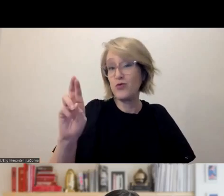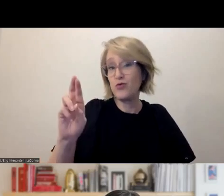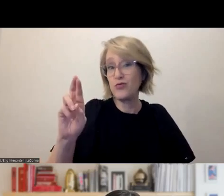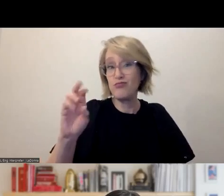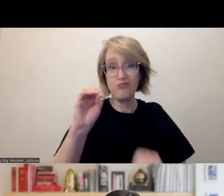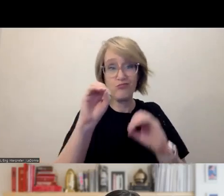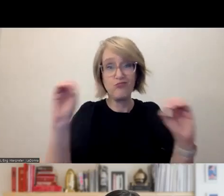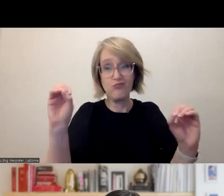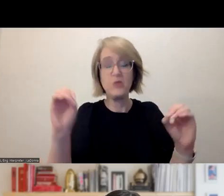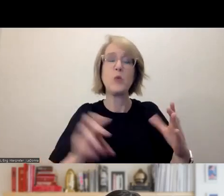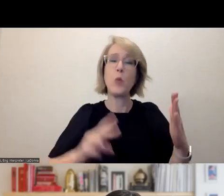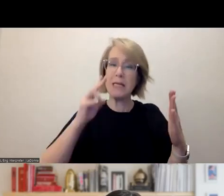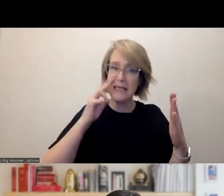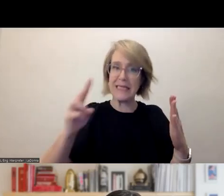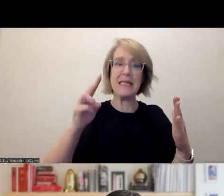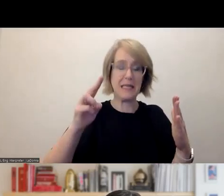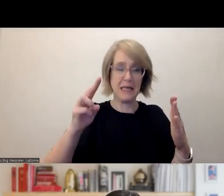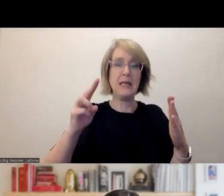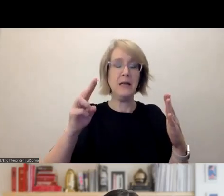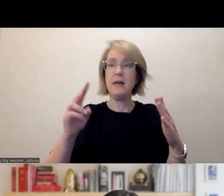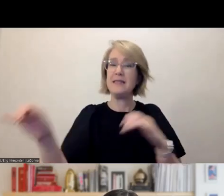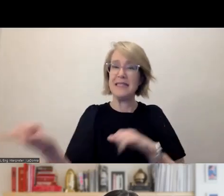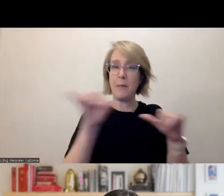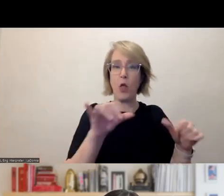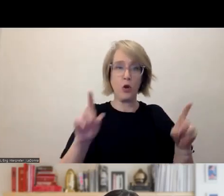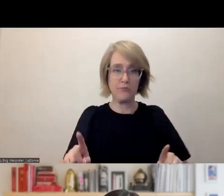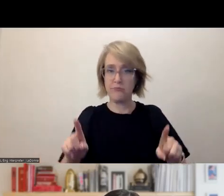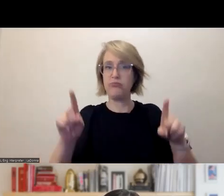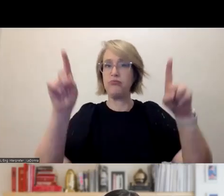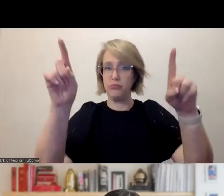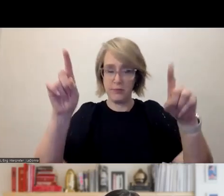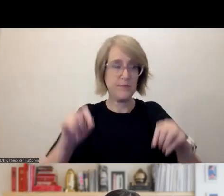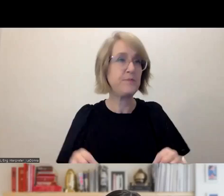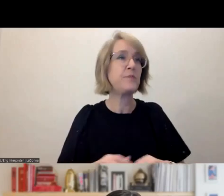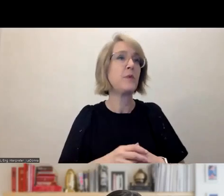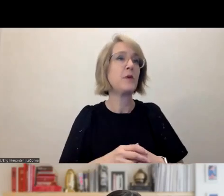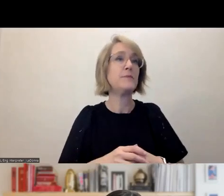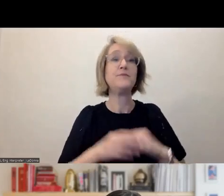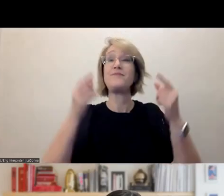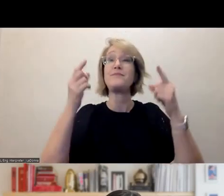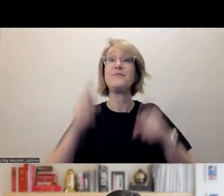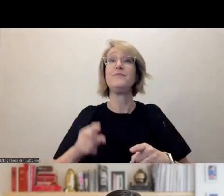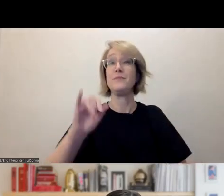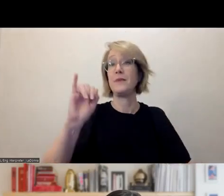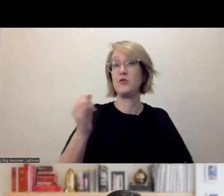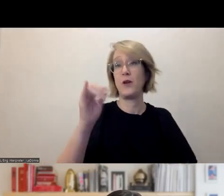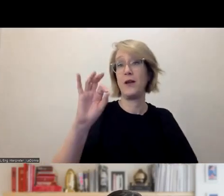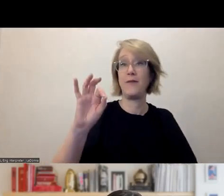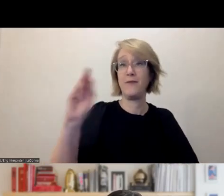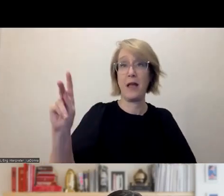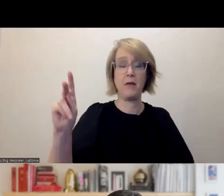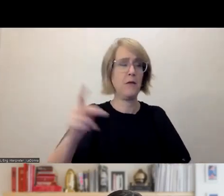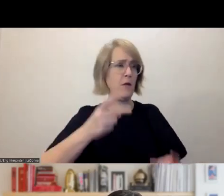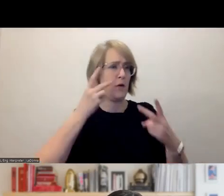we see the trajectories being very, very similar. But what happened was John F. Kennedy, in particular, saw